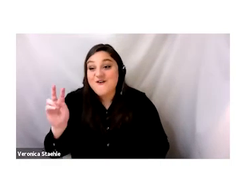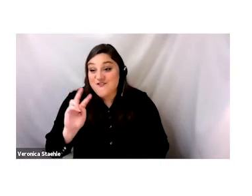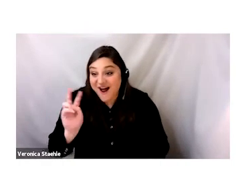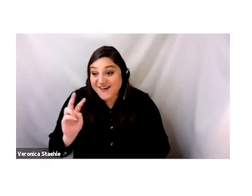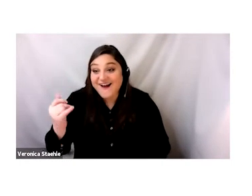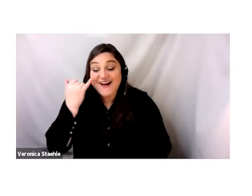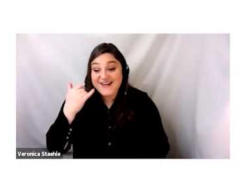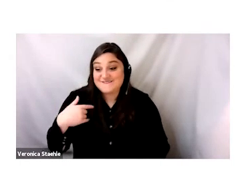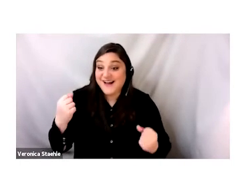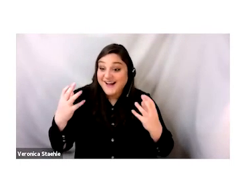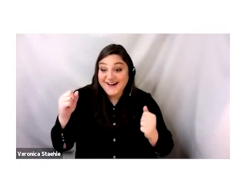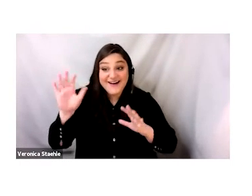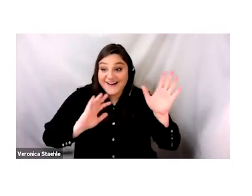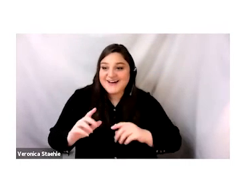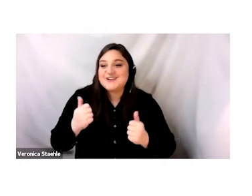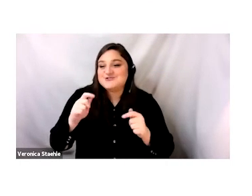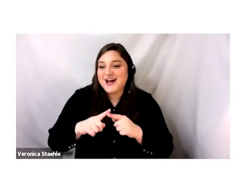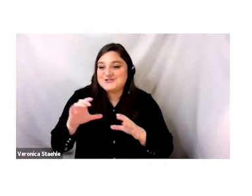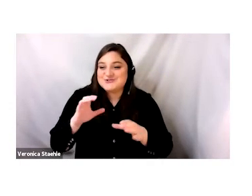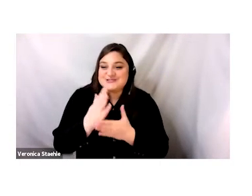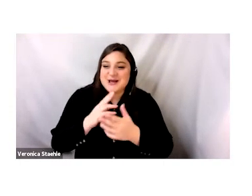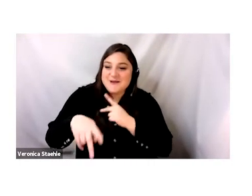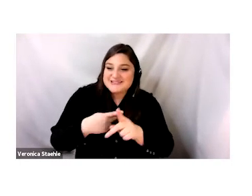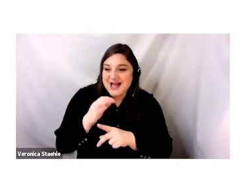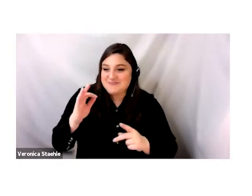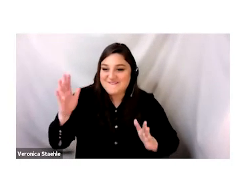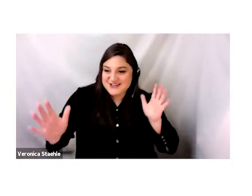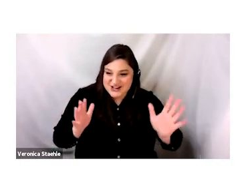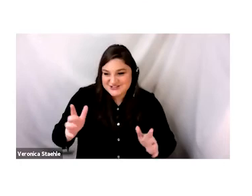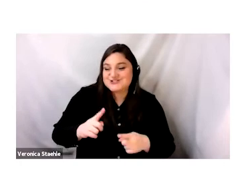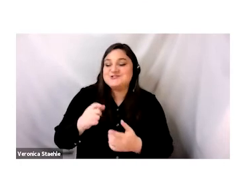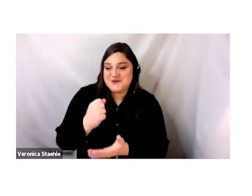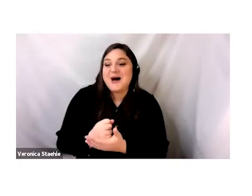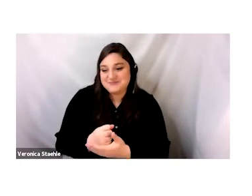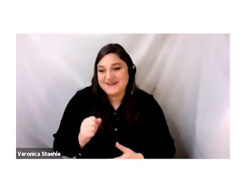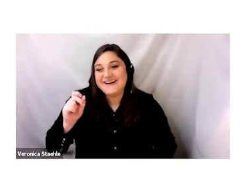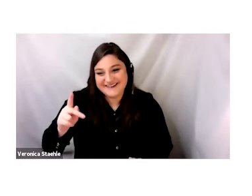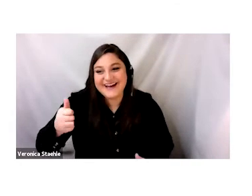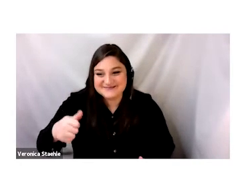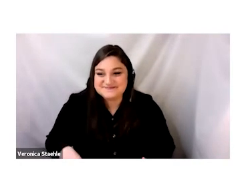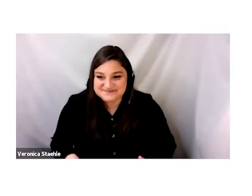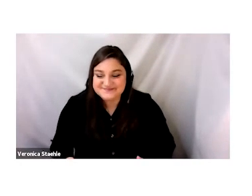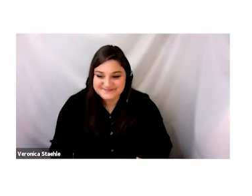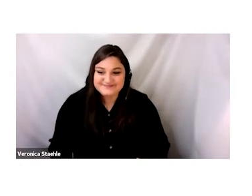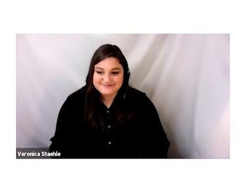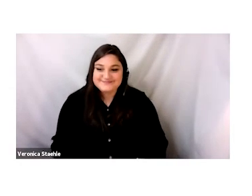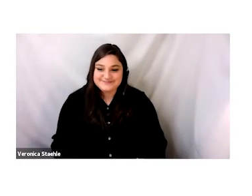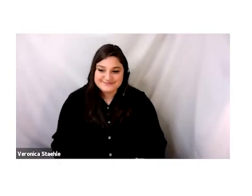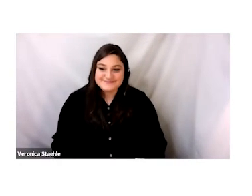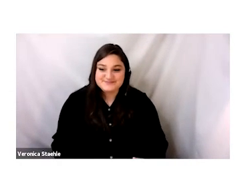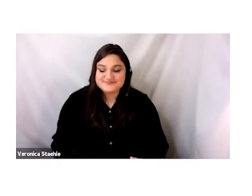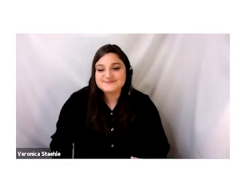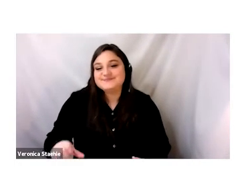mess or something, just do like a Margasa, and I will slow it down for you, please, okay? All